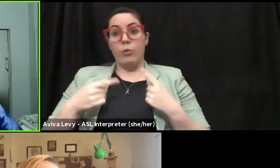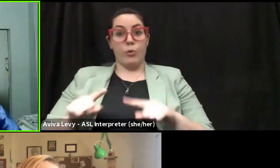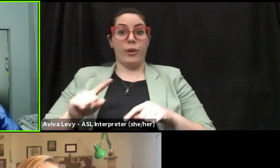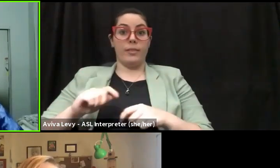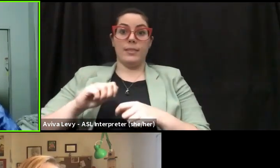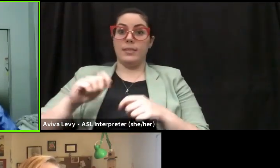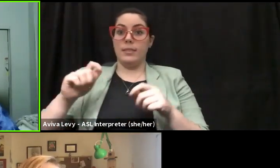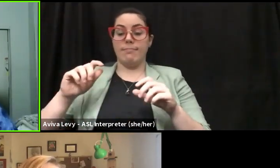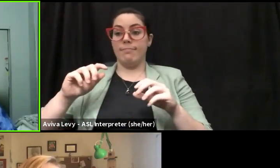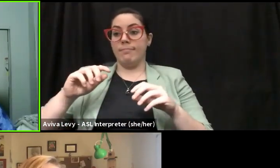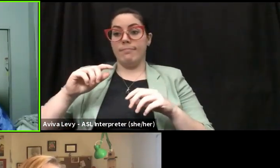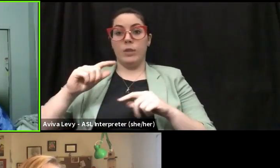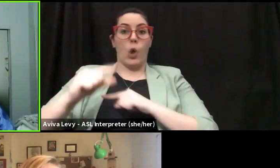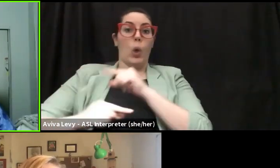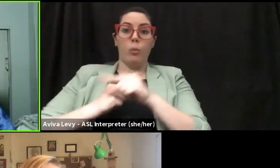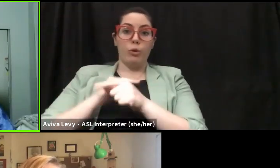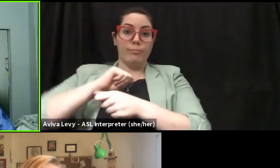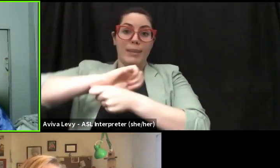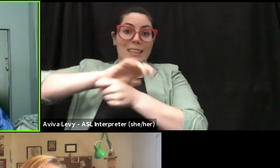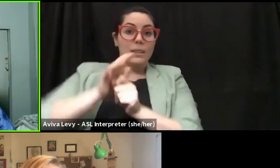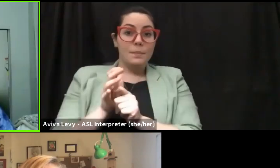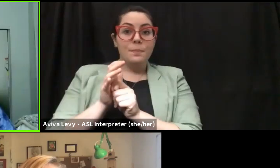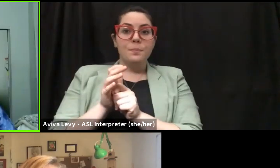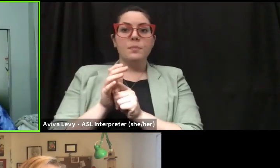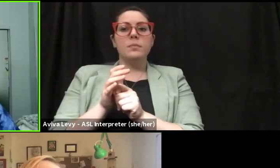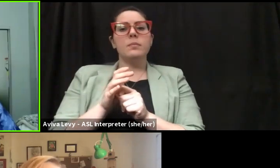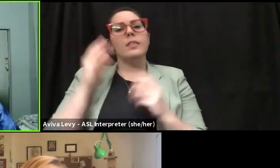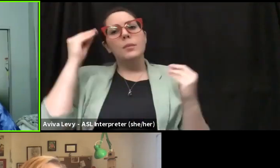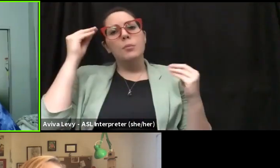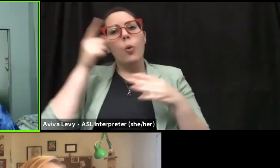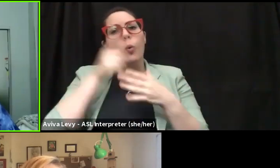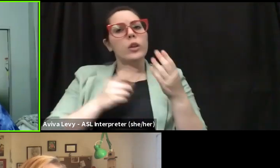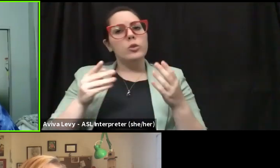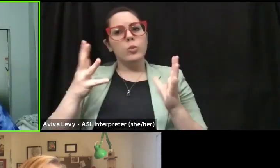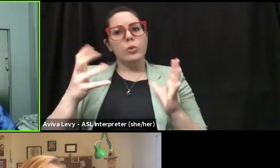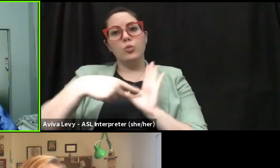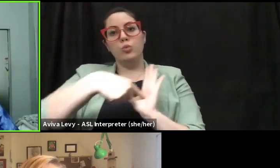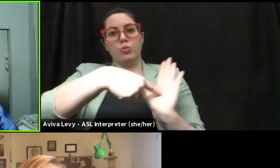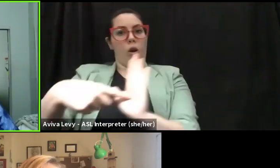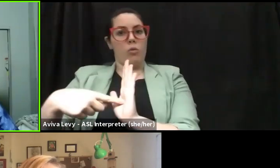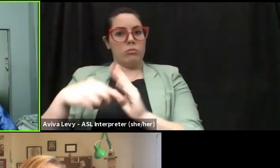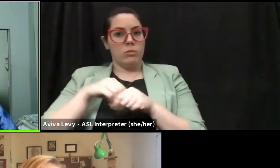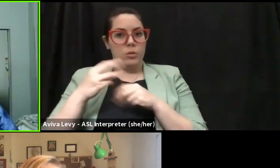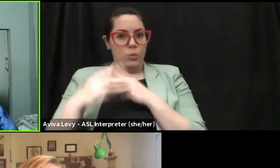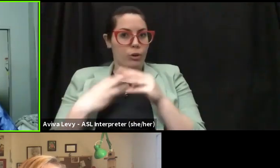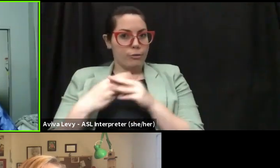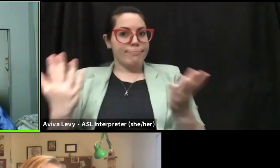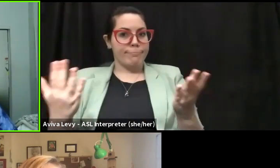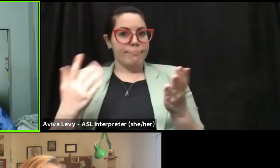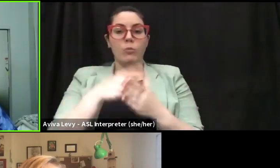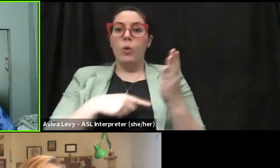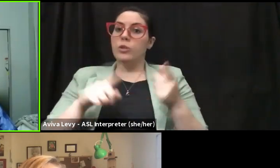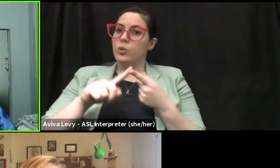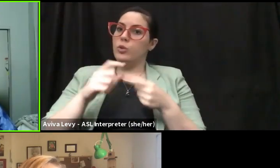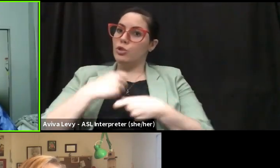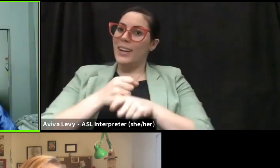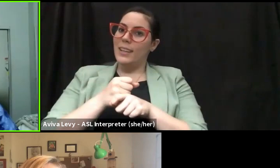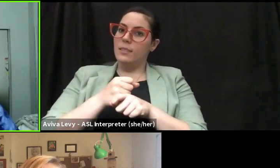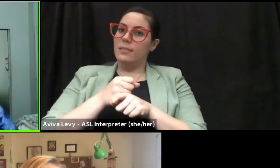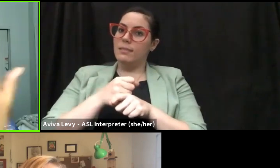to think about what we want to put forward in the world, what we want to create in the world, and how we want